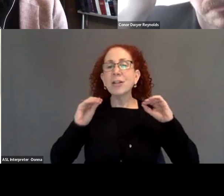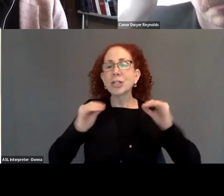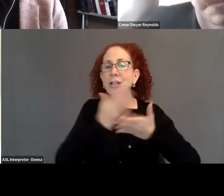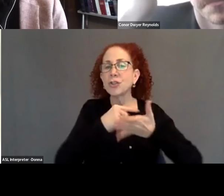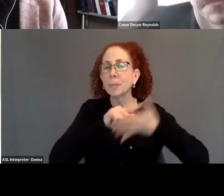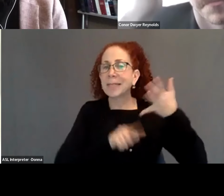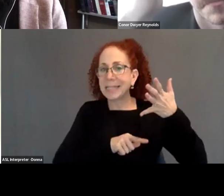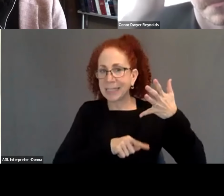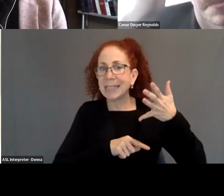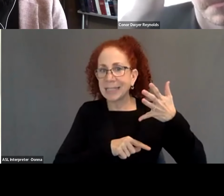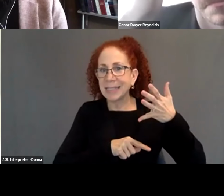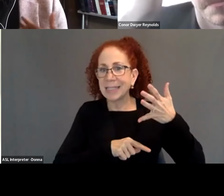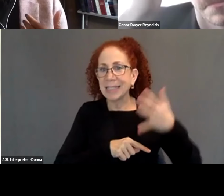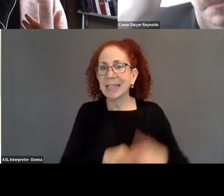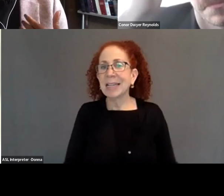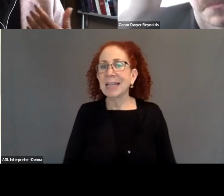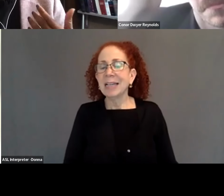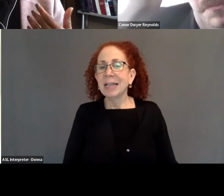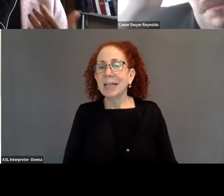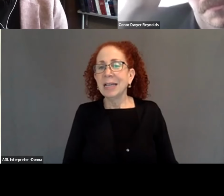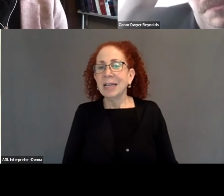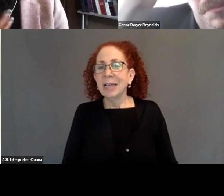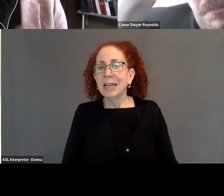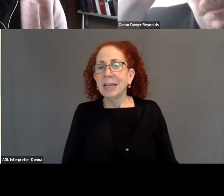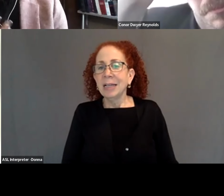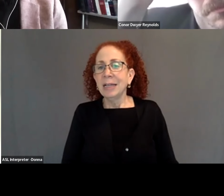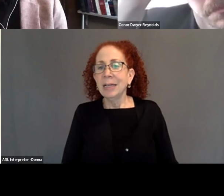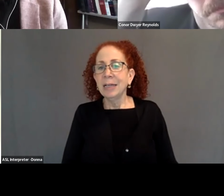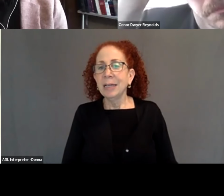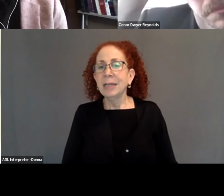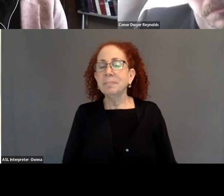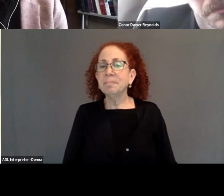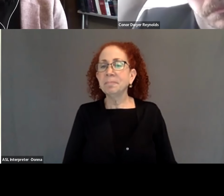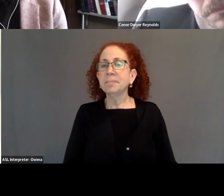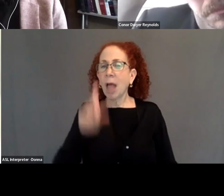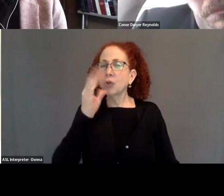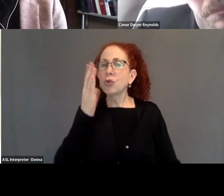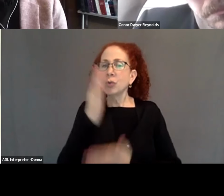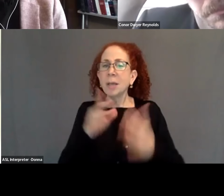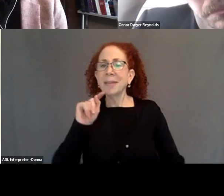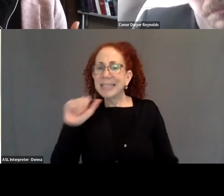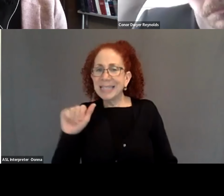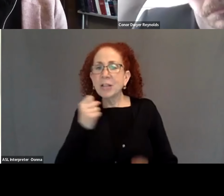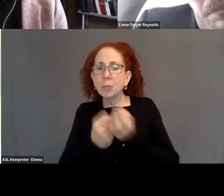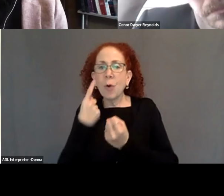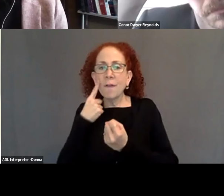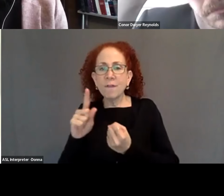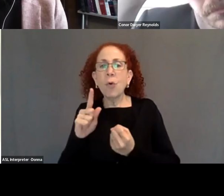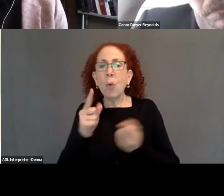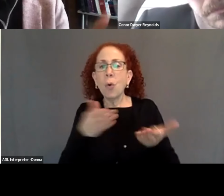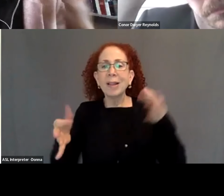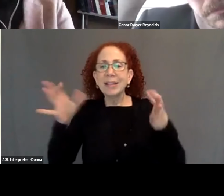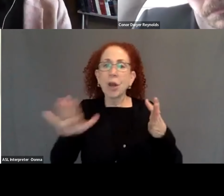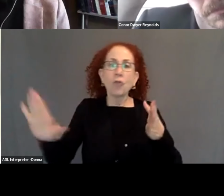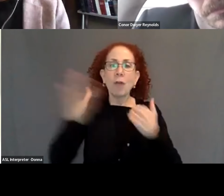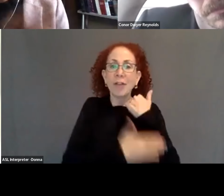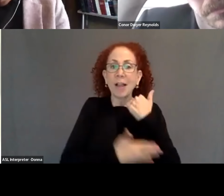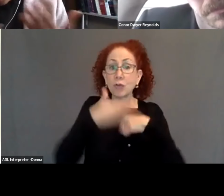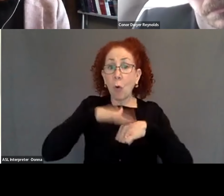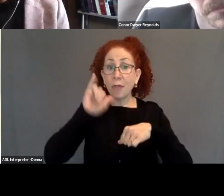right? Which is to say, in briefing, and I do some technical assistance and support for litigators around the country on some of this issue. And of